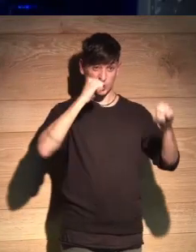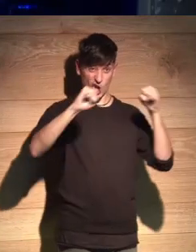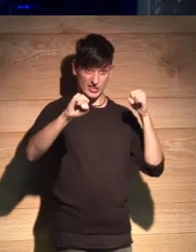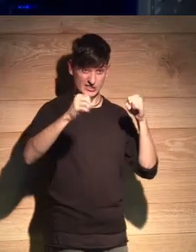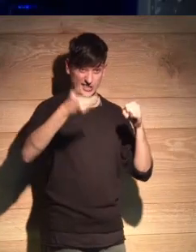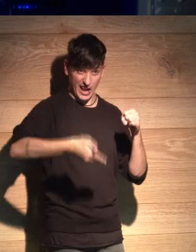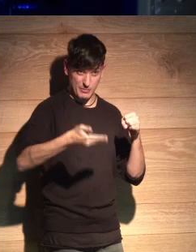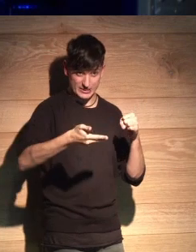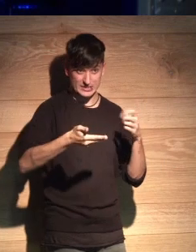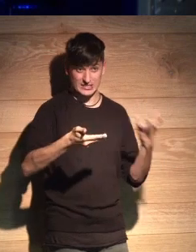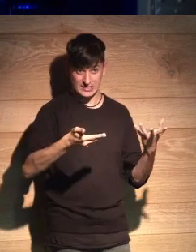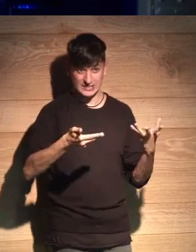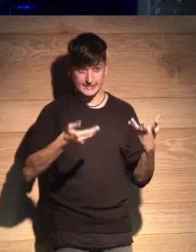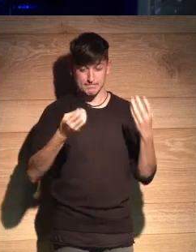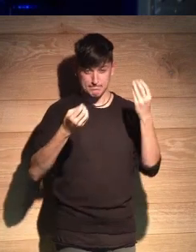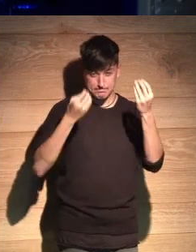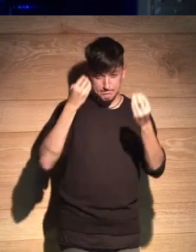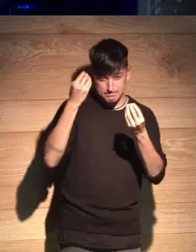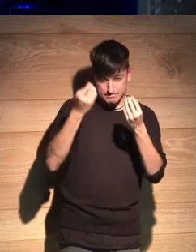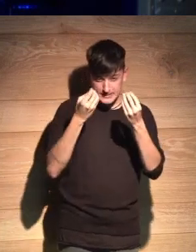where the key players